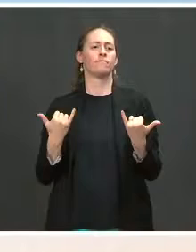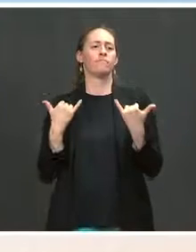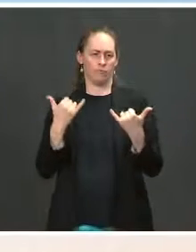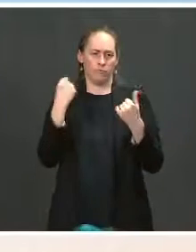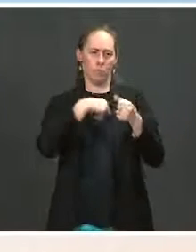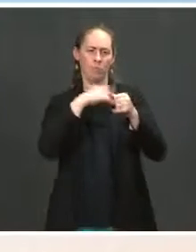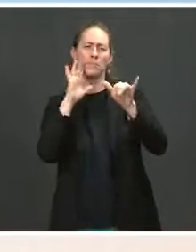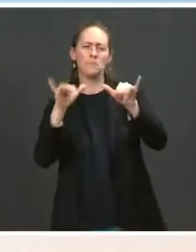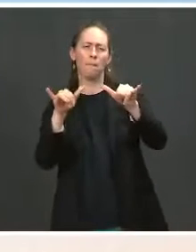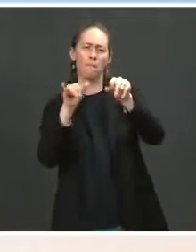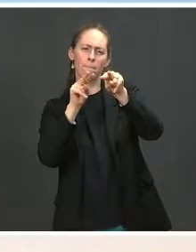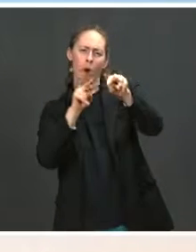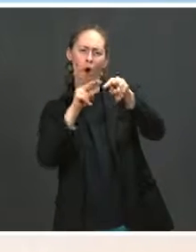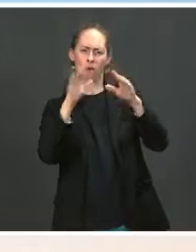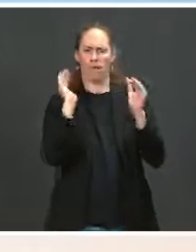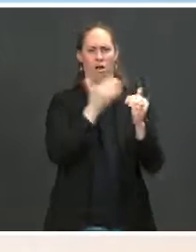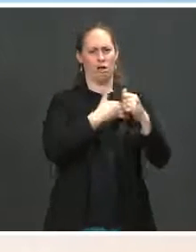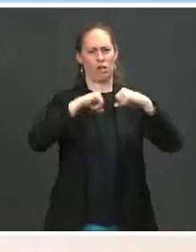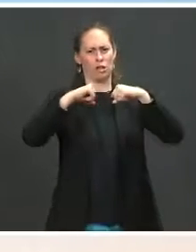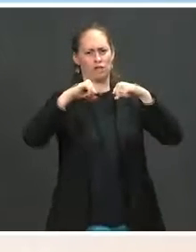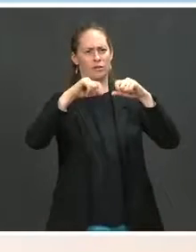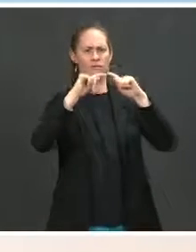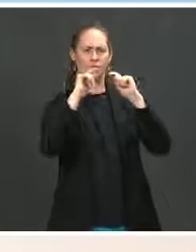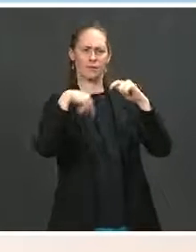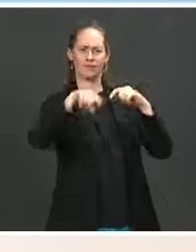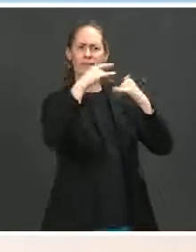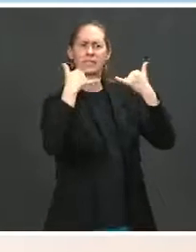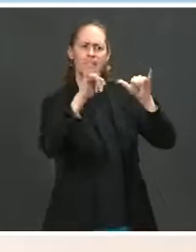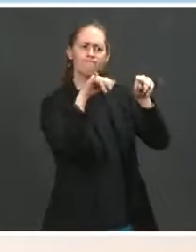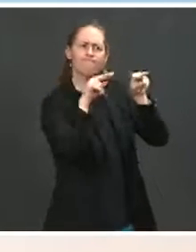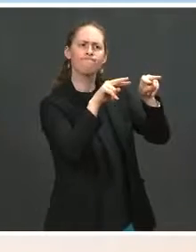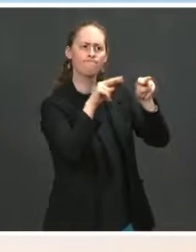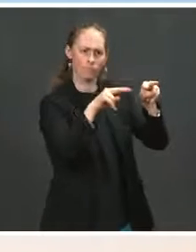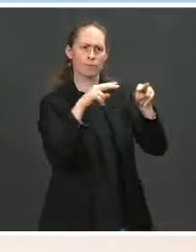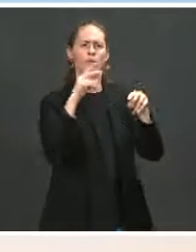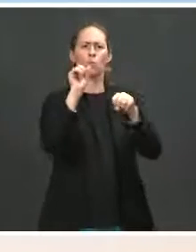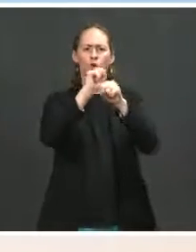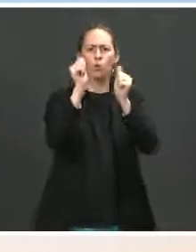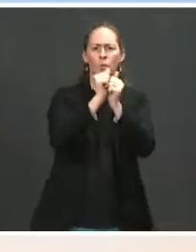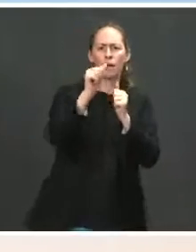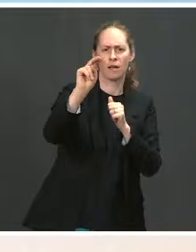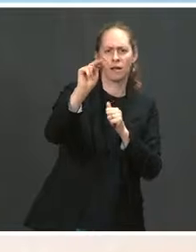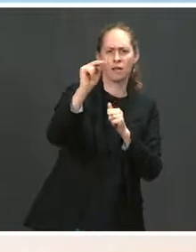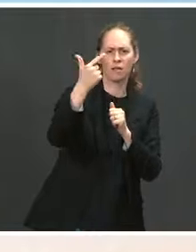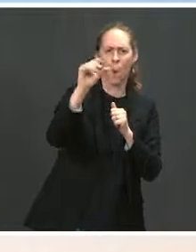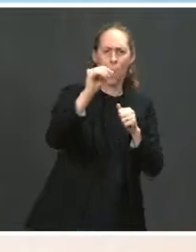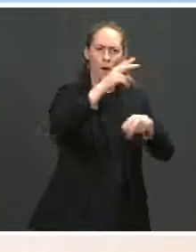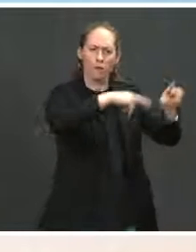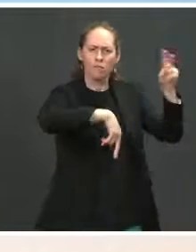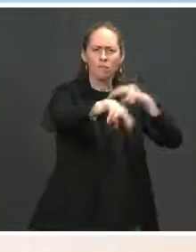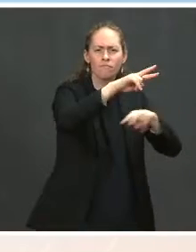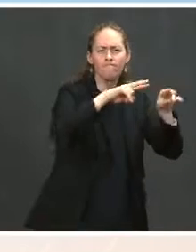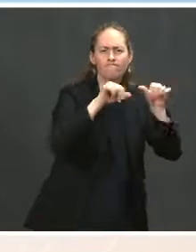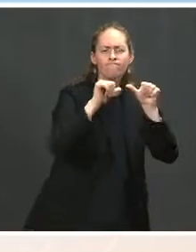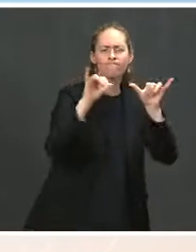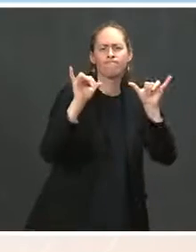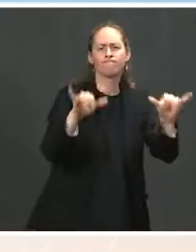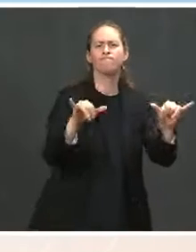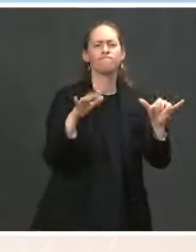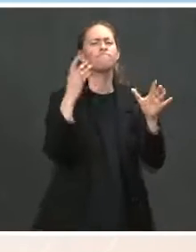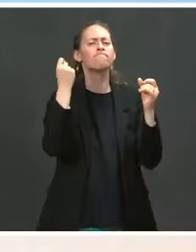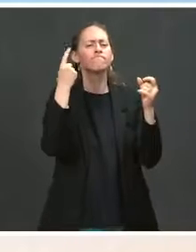national security teams in partnership with our NATO allies and partners in the region. We will be monitoring, of course, and